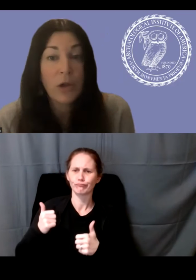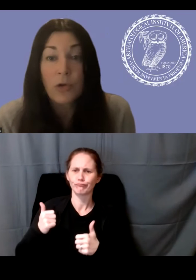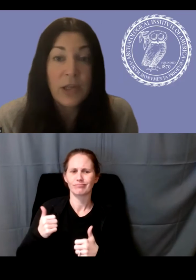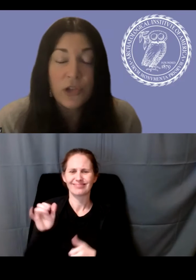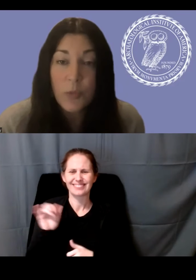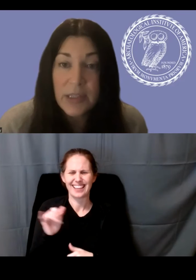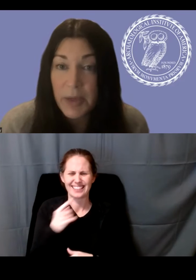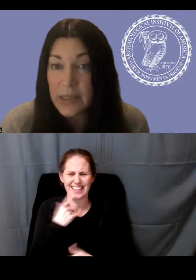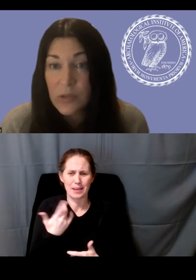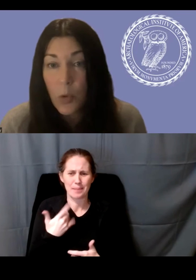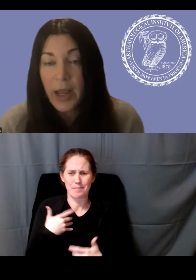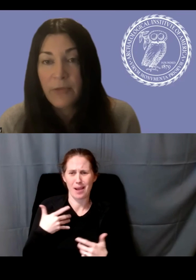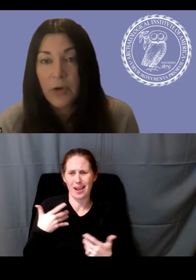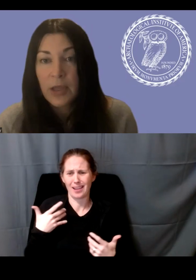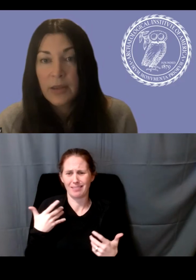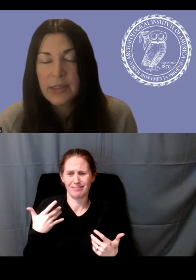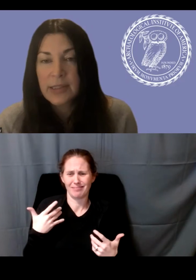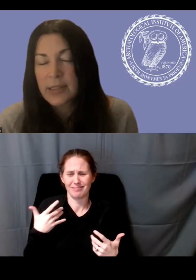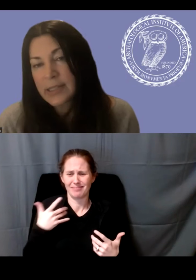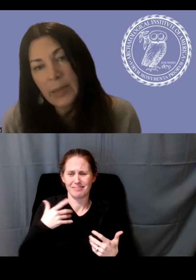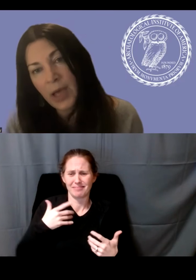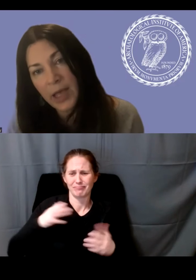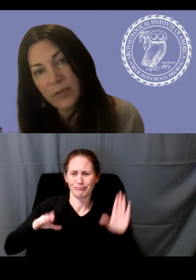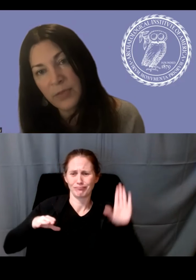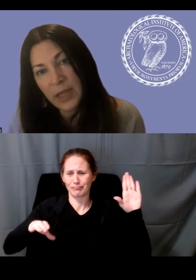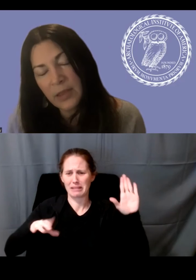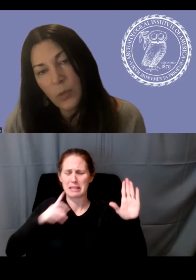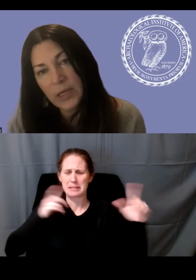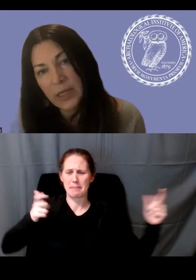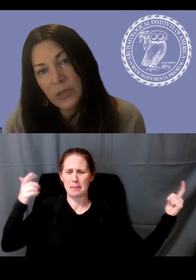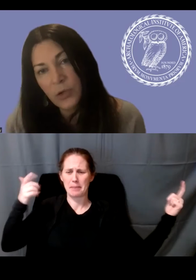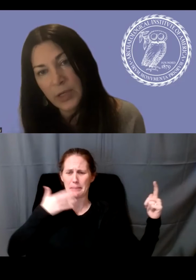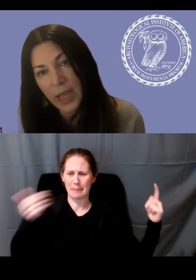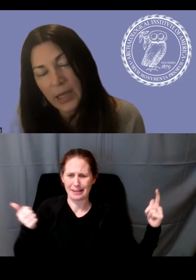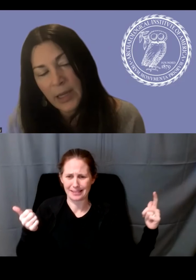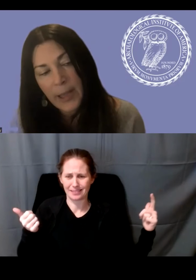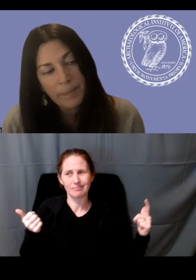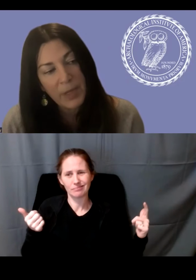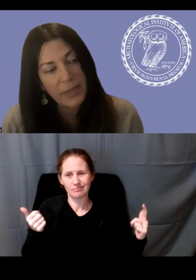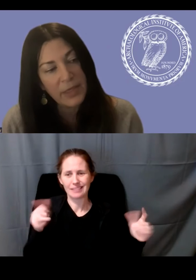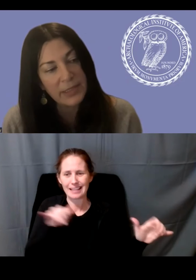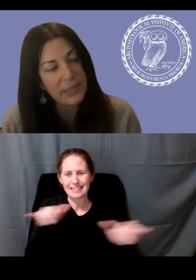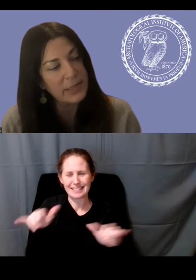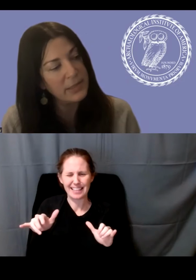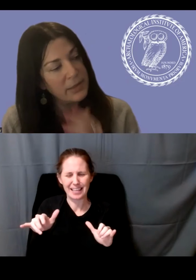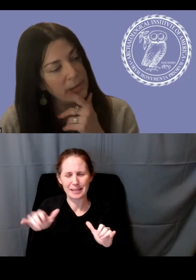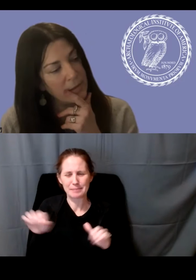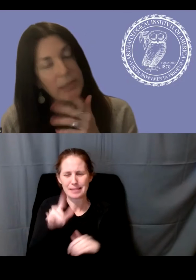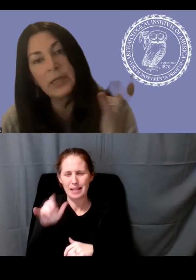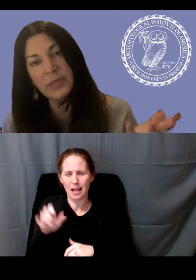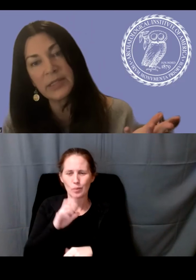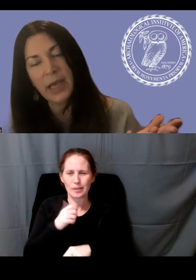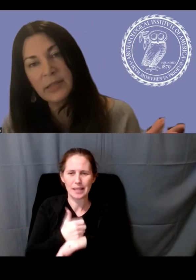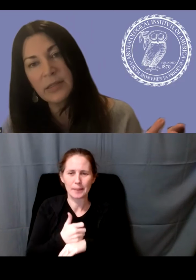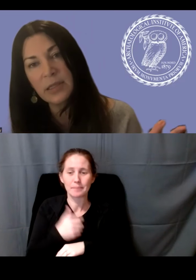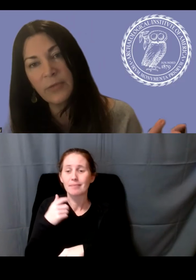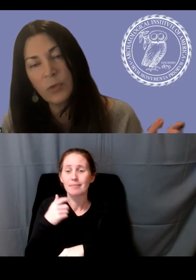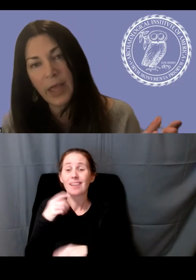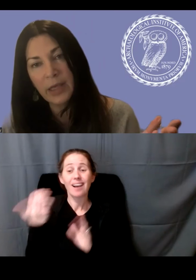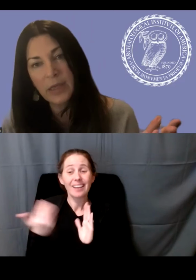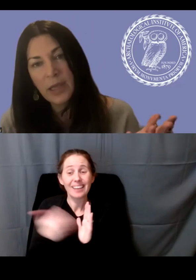your inauguration was the biggest one ever. This is the same kind of thing that we need to create. And this is a litmus